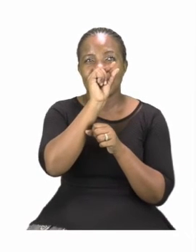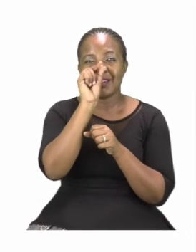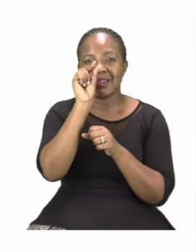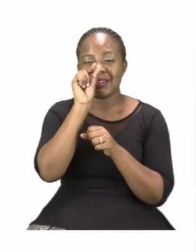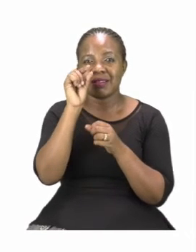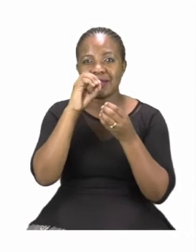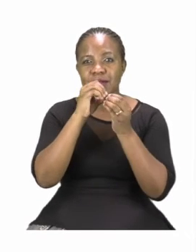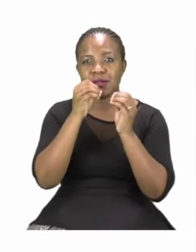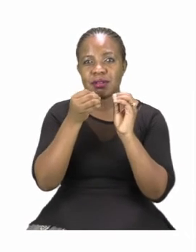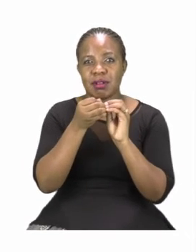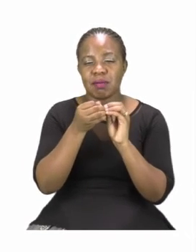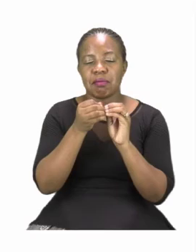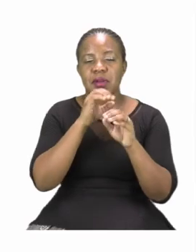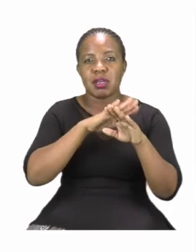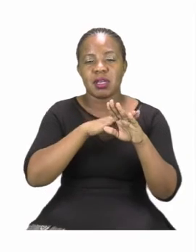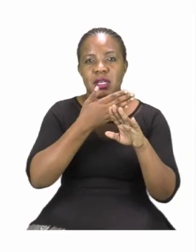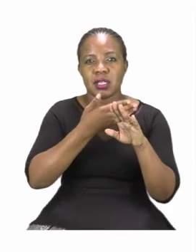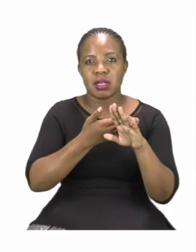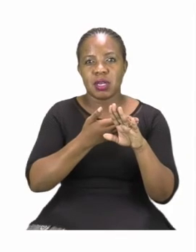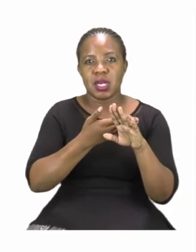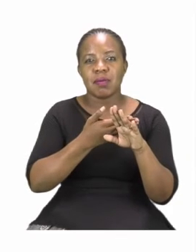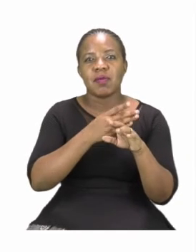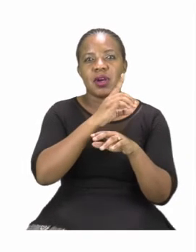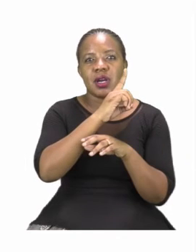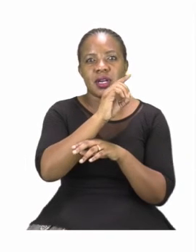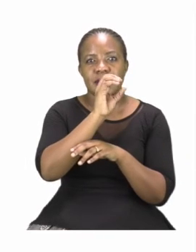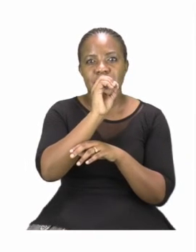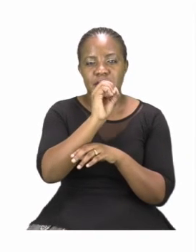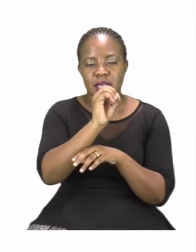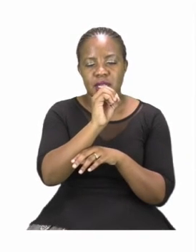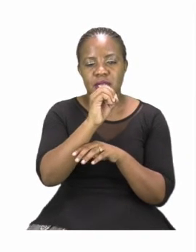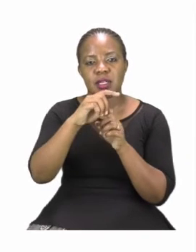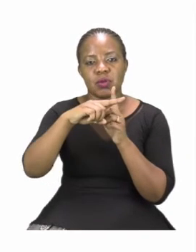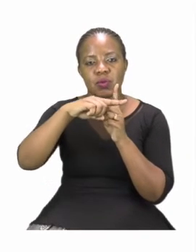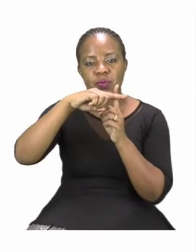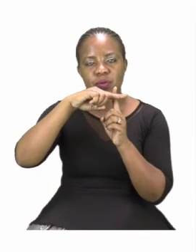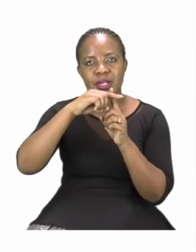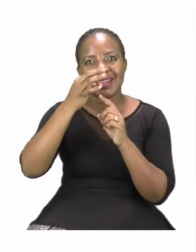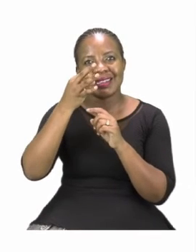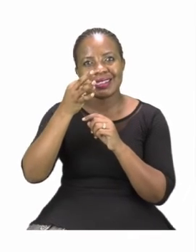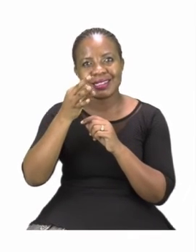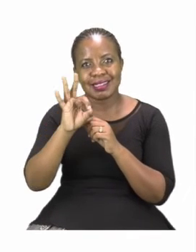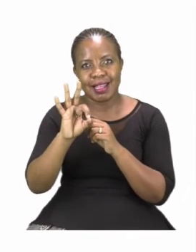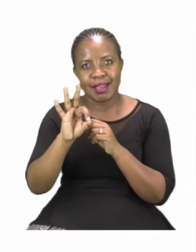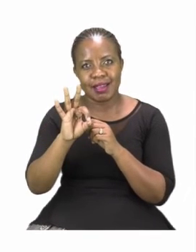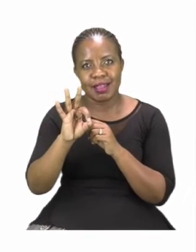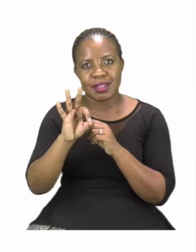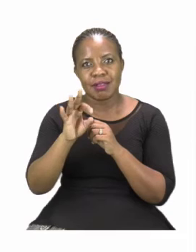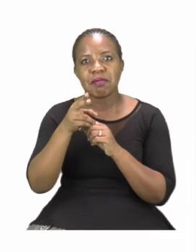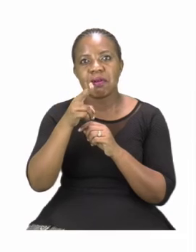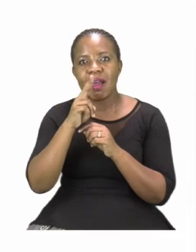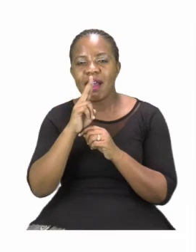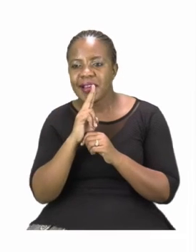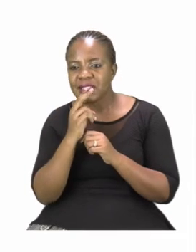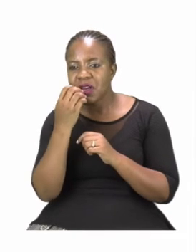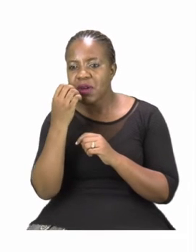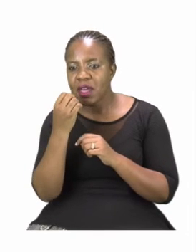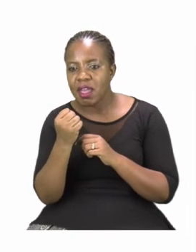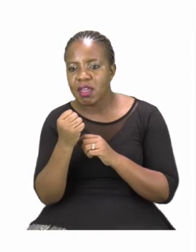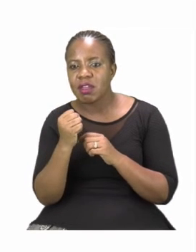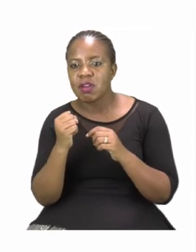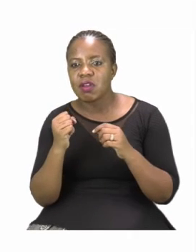our nose. We can smell flowers. We can smell rotten things as well. So